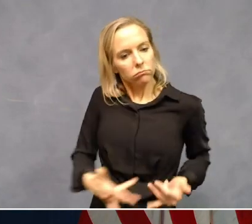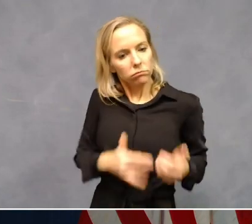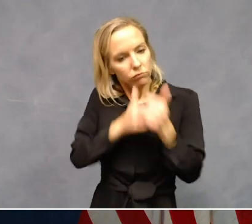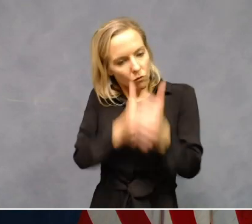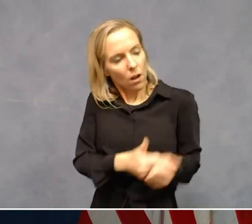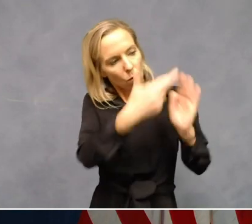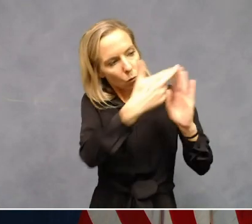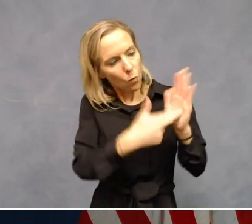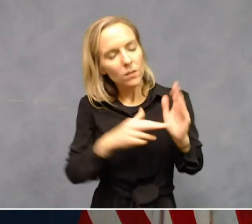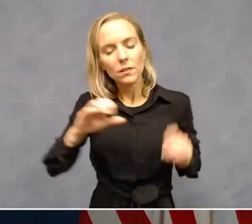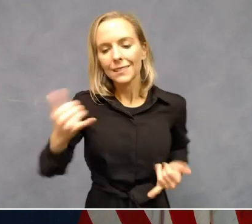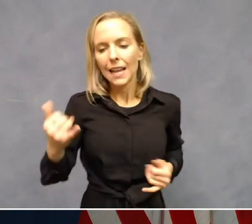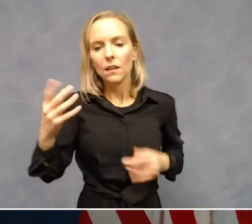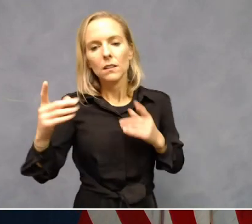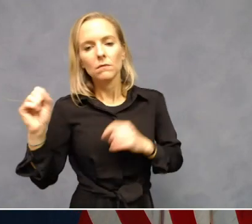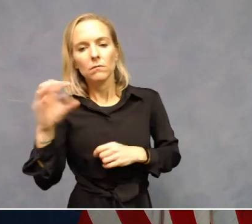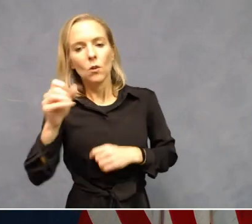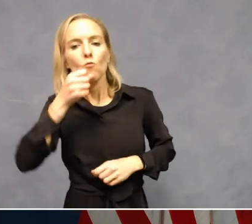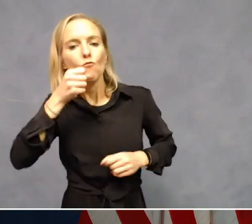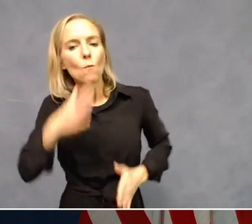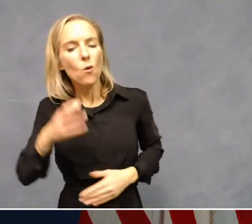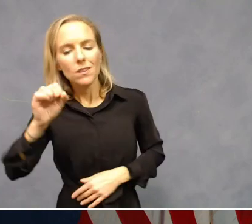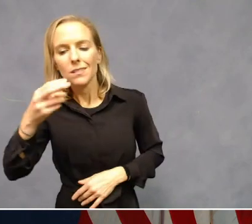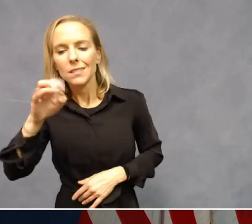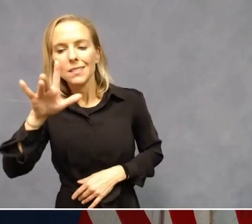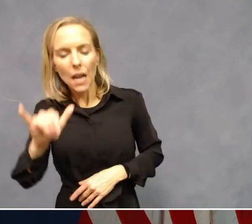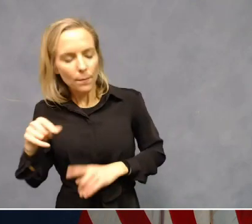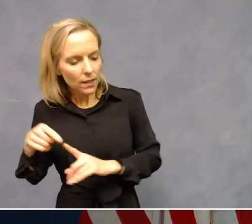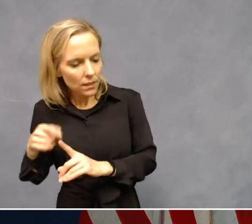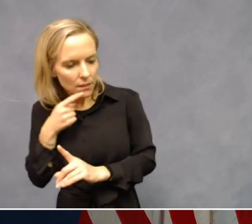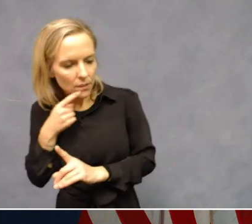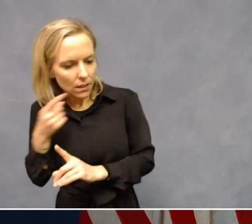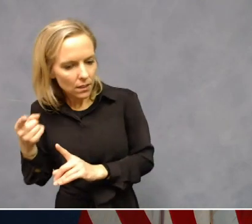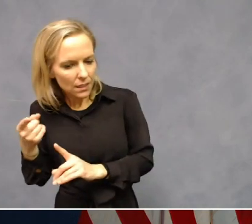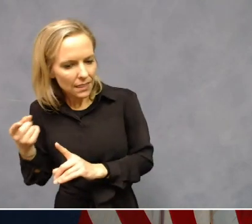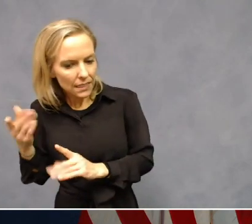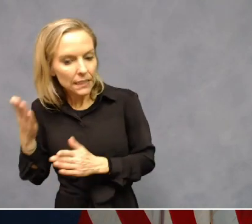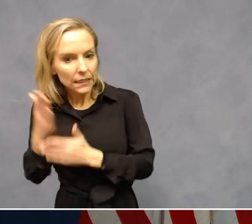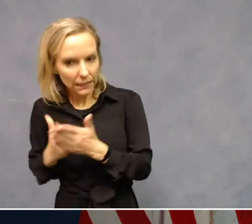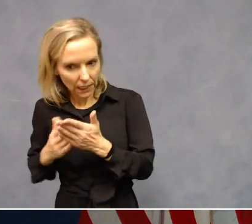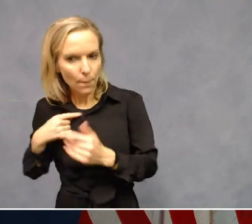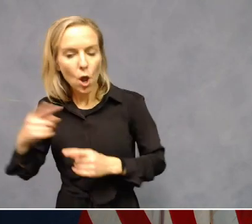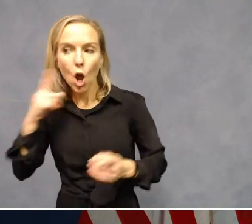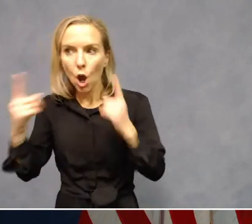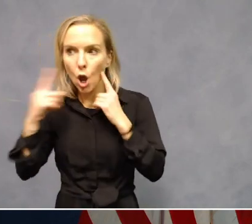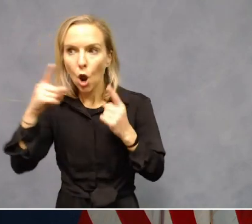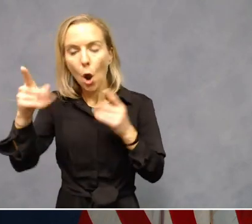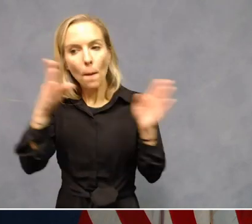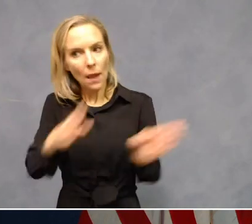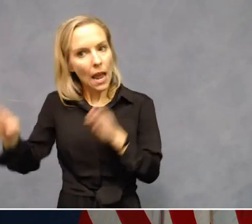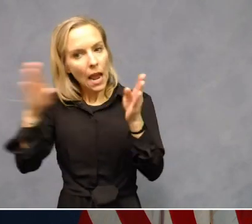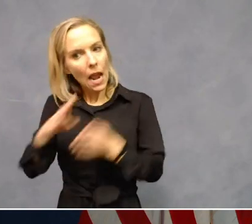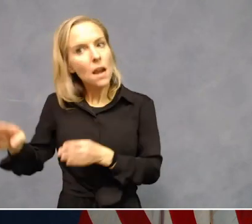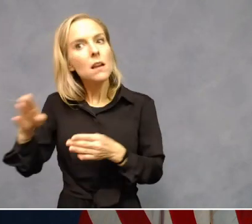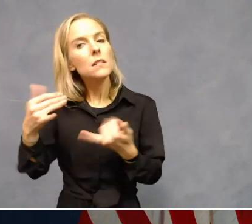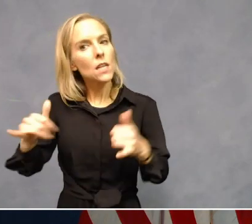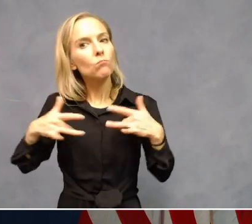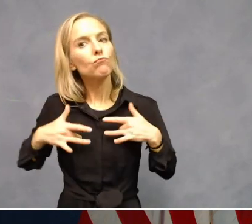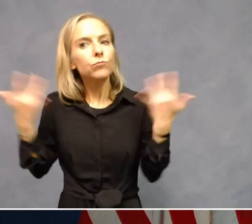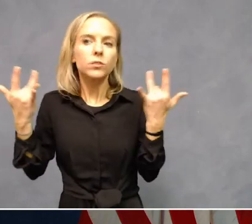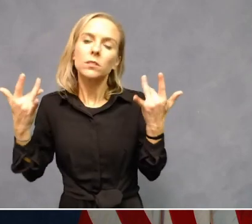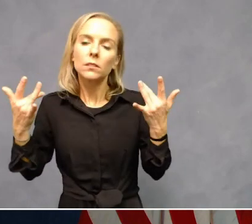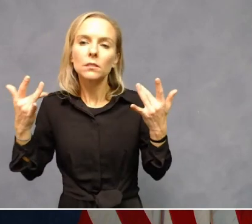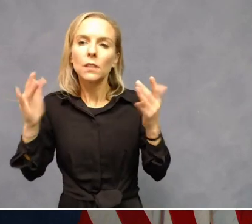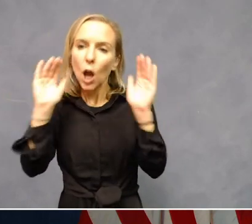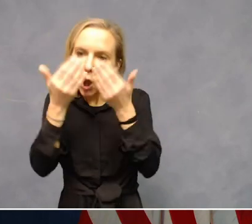We're hearing about several large-scale events that are still planned for Halloween and beyond in counties where the local health department leaders are telling